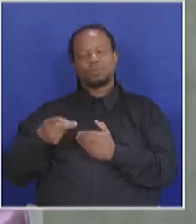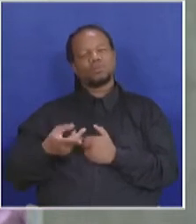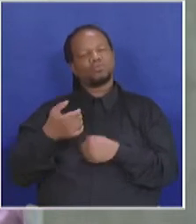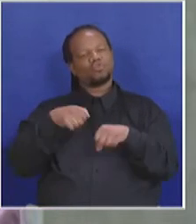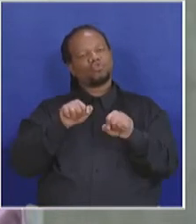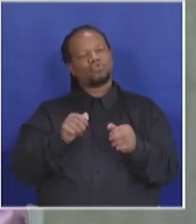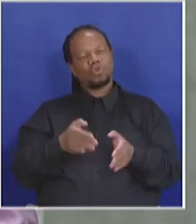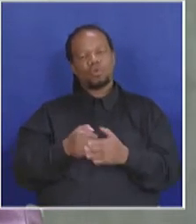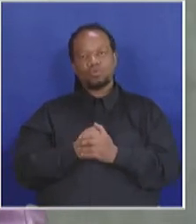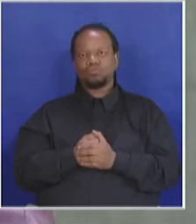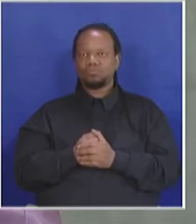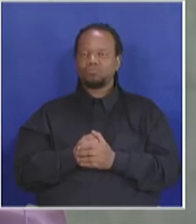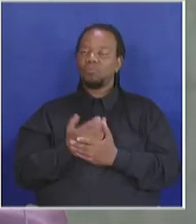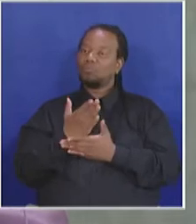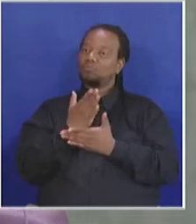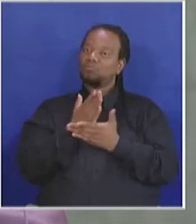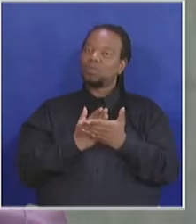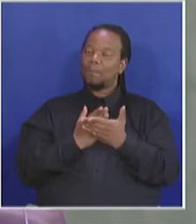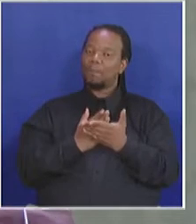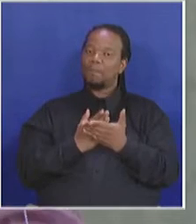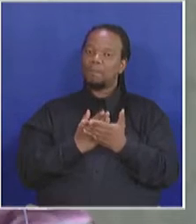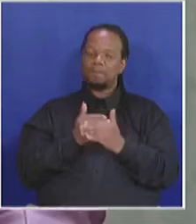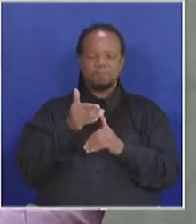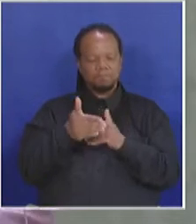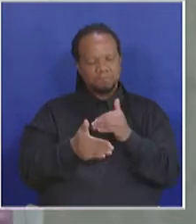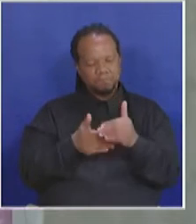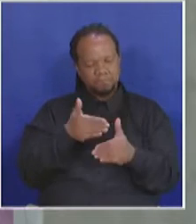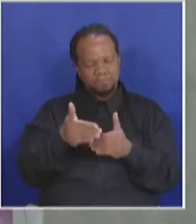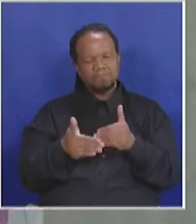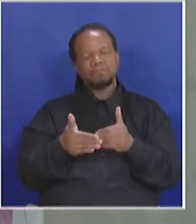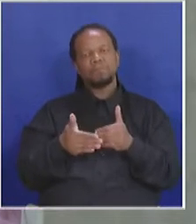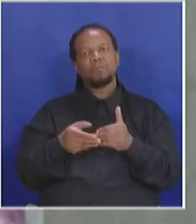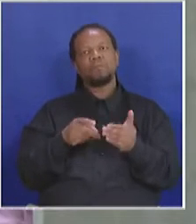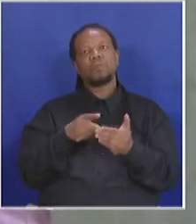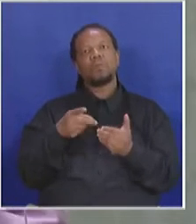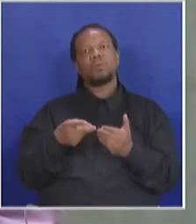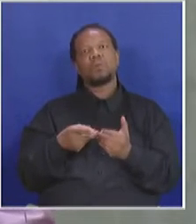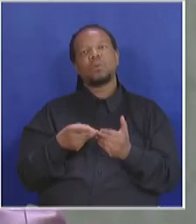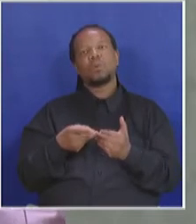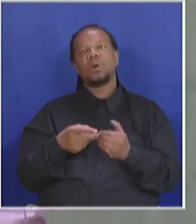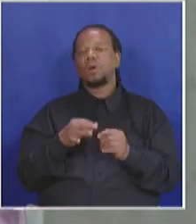Chairperson, some of the progress made at the projects are as follows.